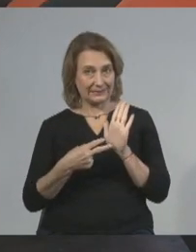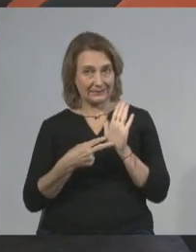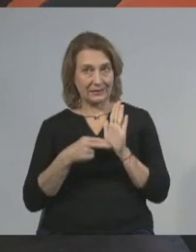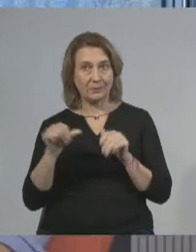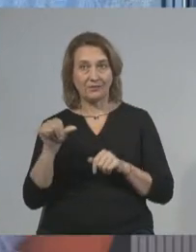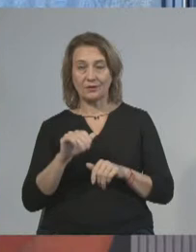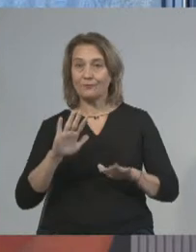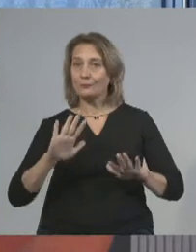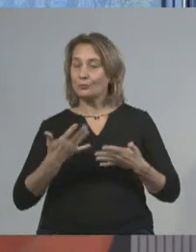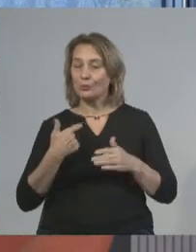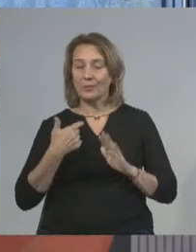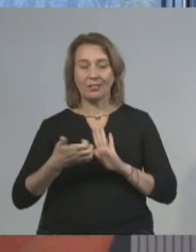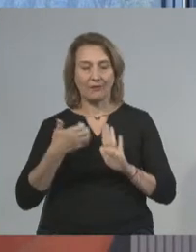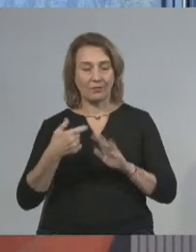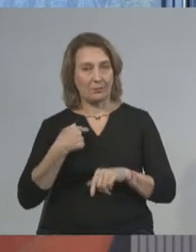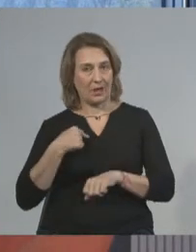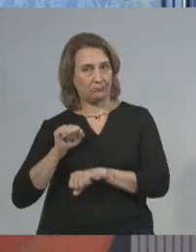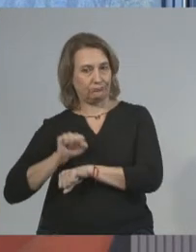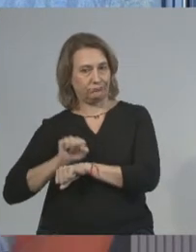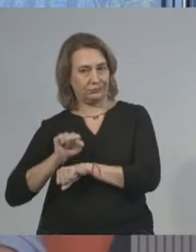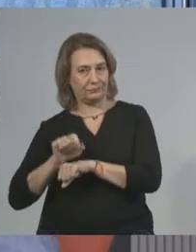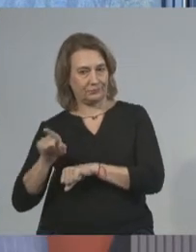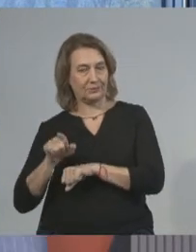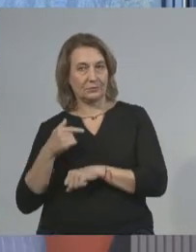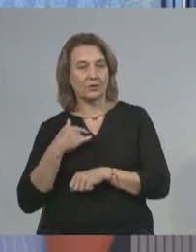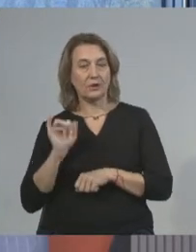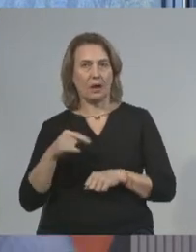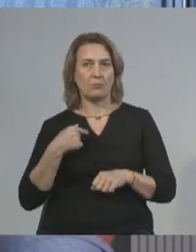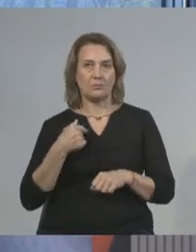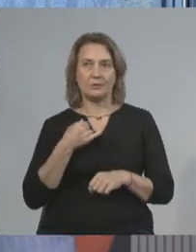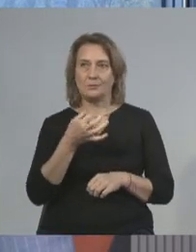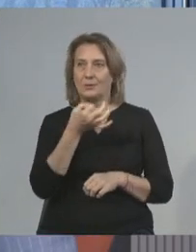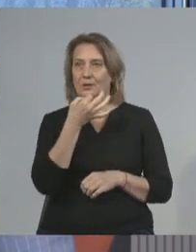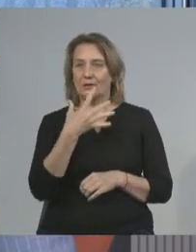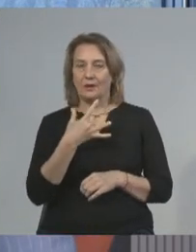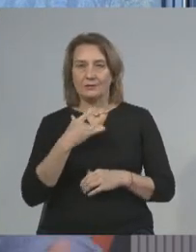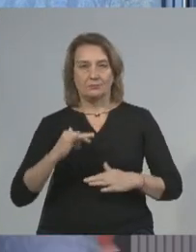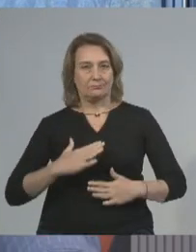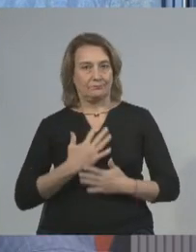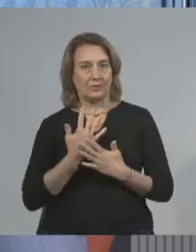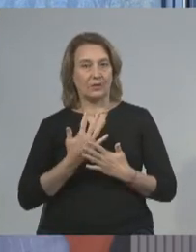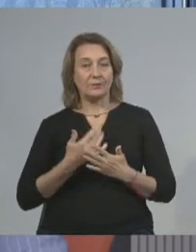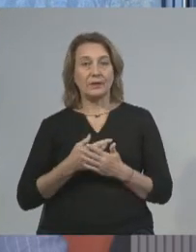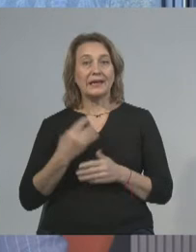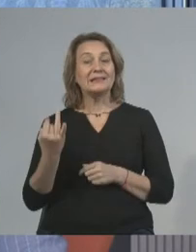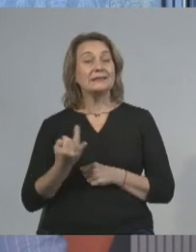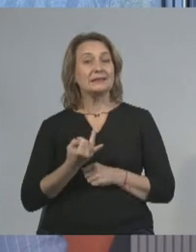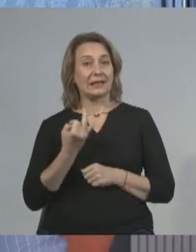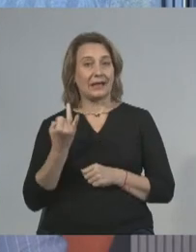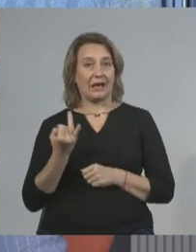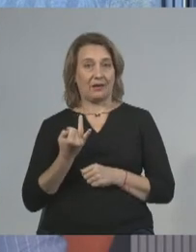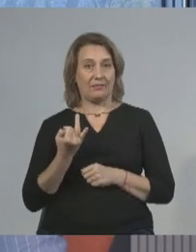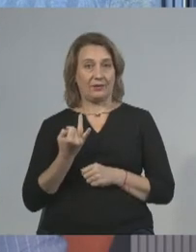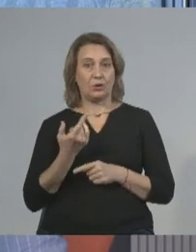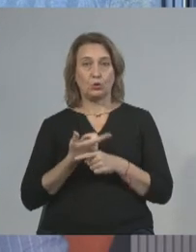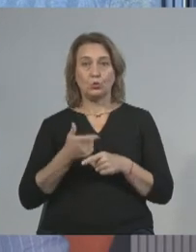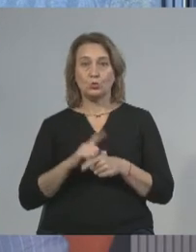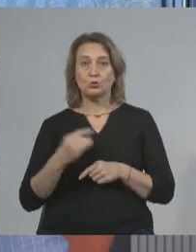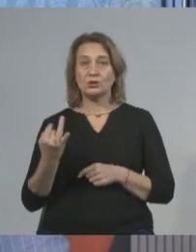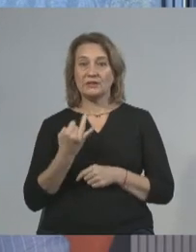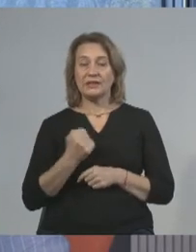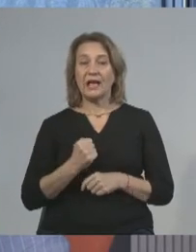okay just stop me if i speak for more than 10 minutes because it's an exciting topic for me